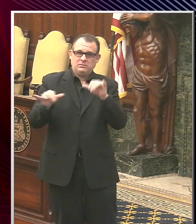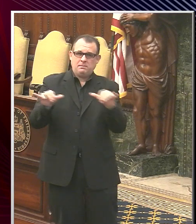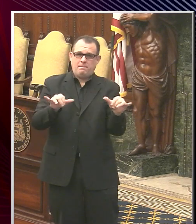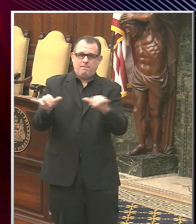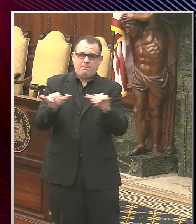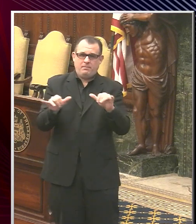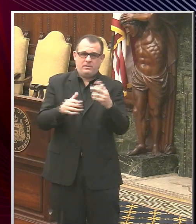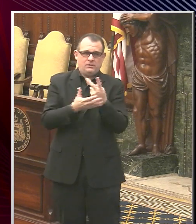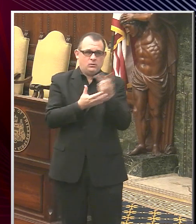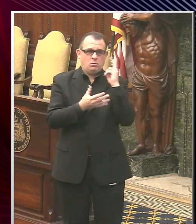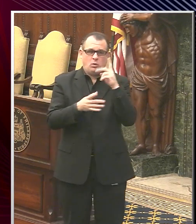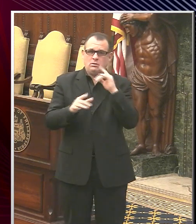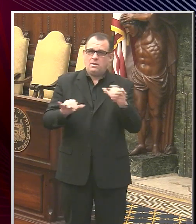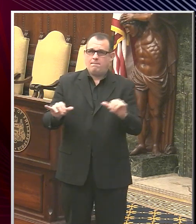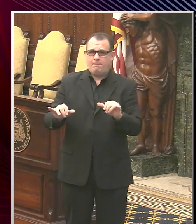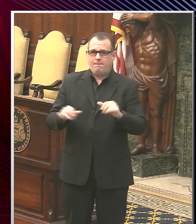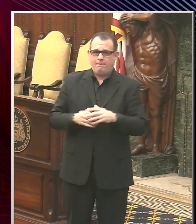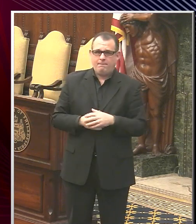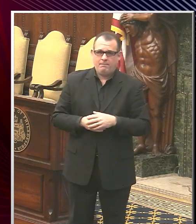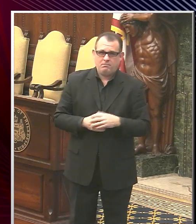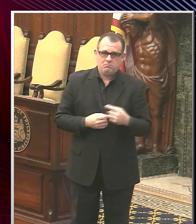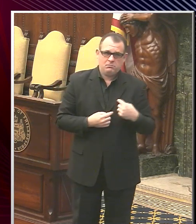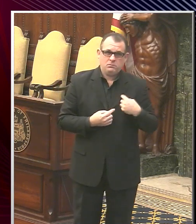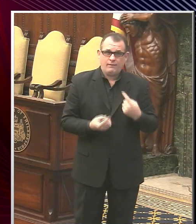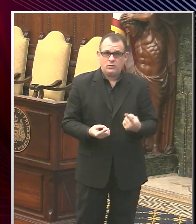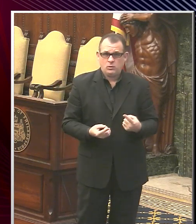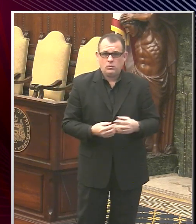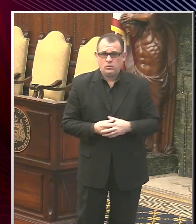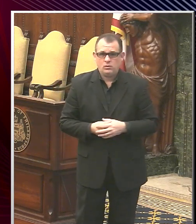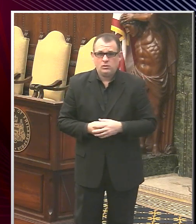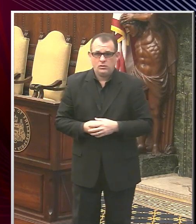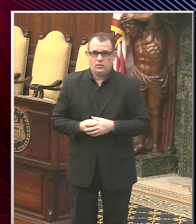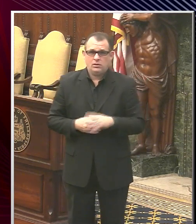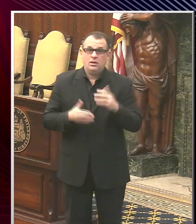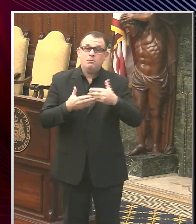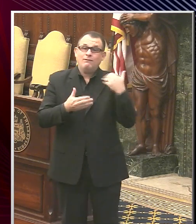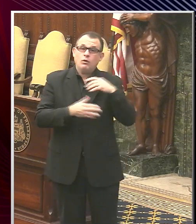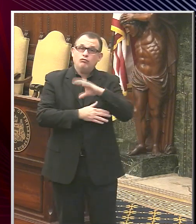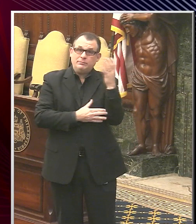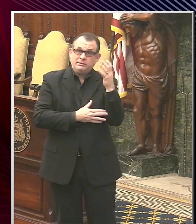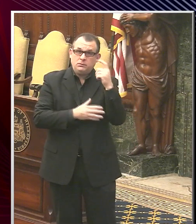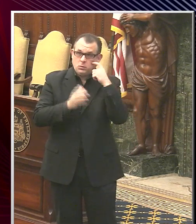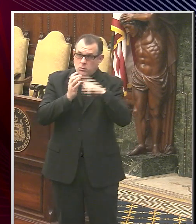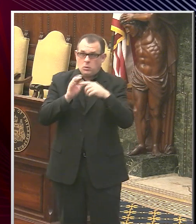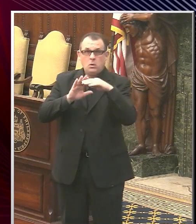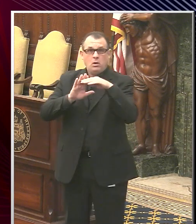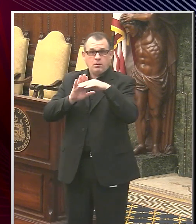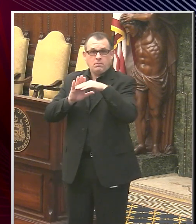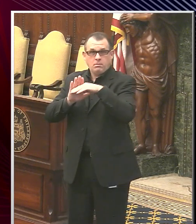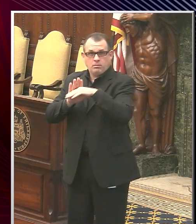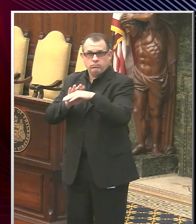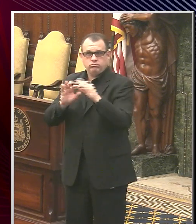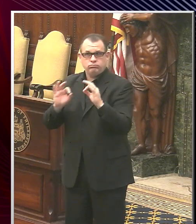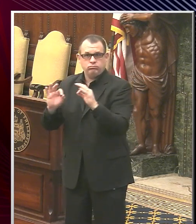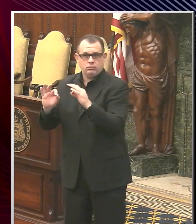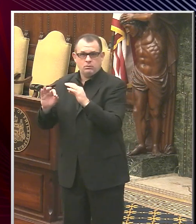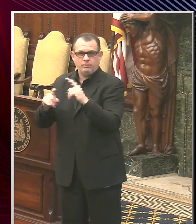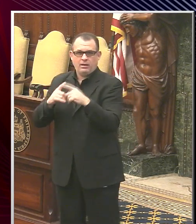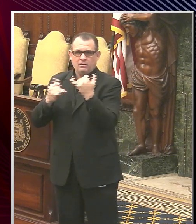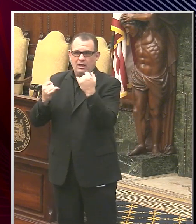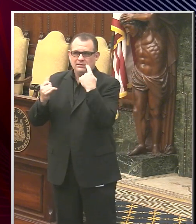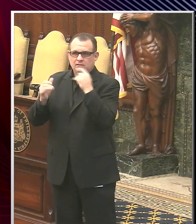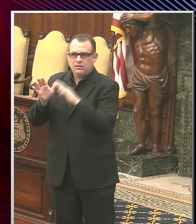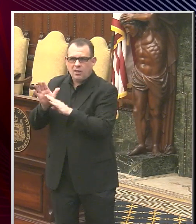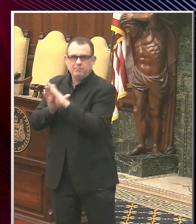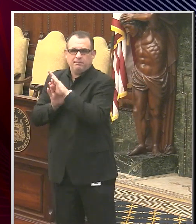week before. Now, before Christmas, the cases in Philadelphia were decreasing fairly well, So the fact that they have leveled off during this past week